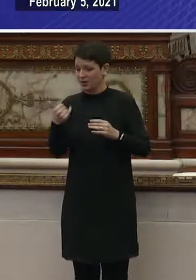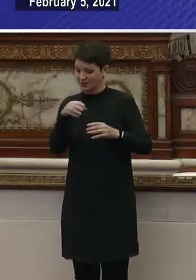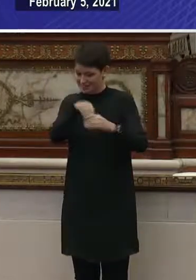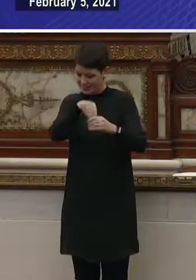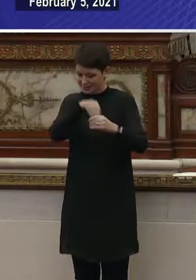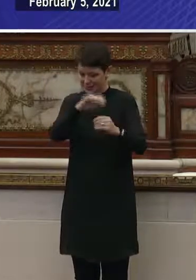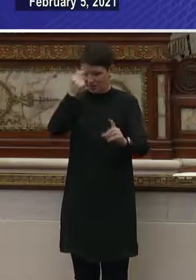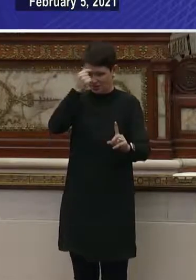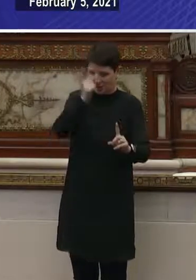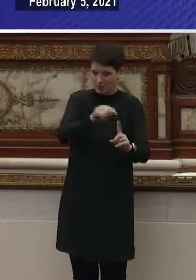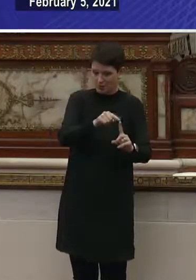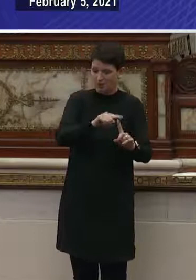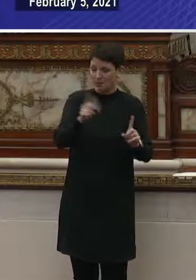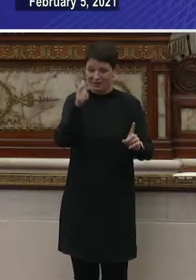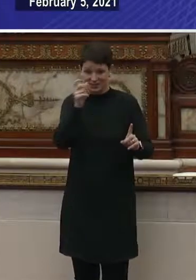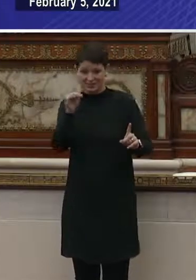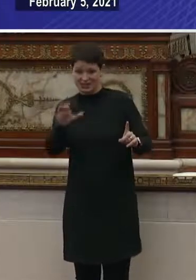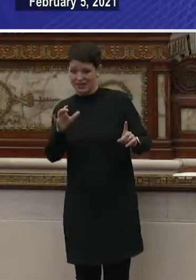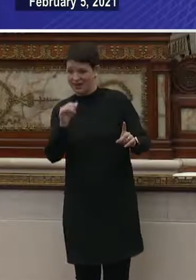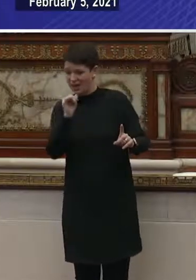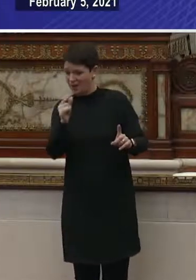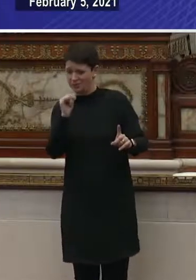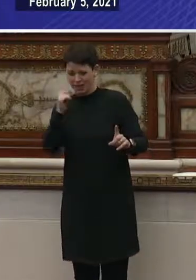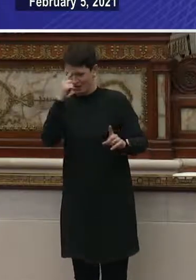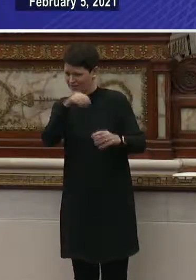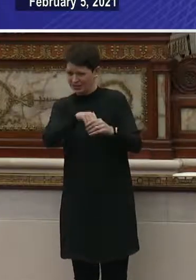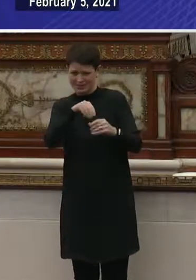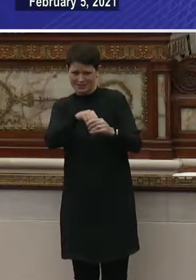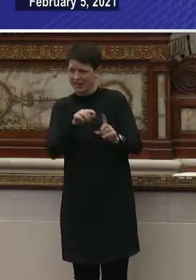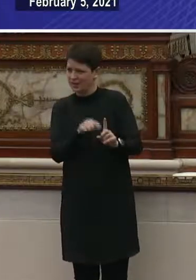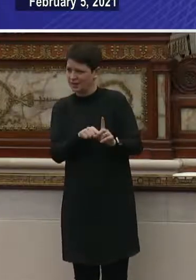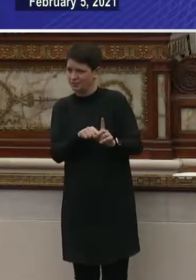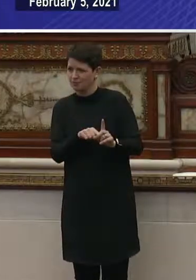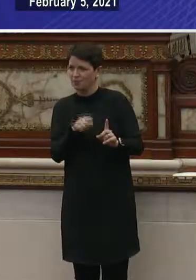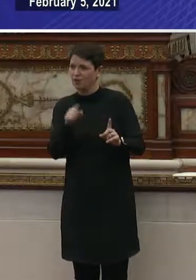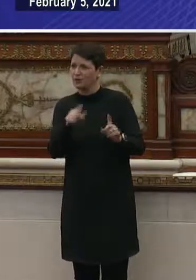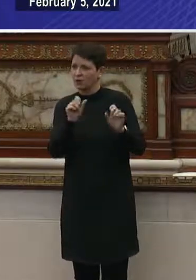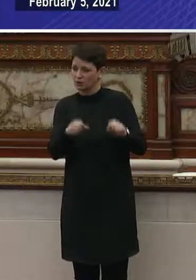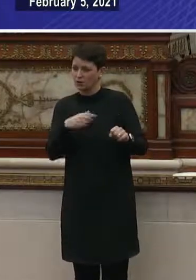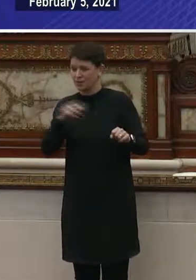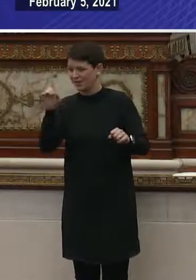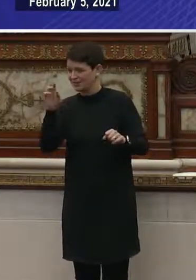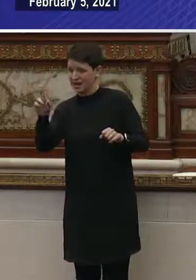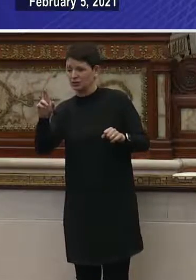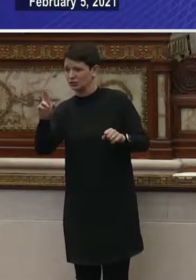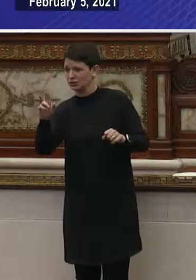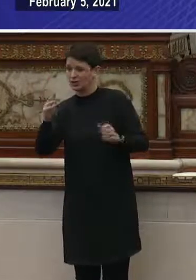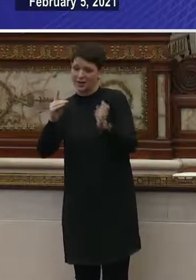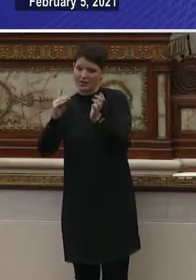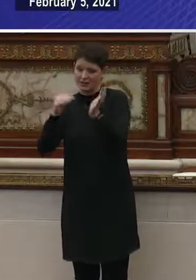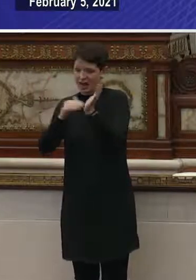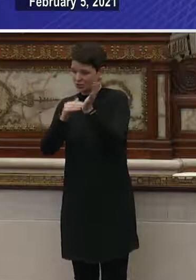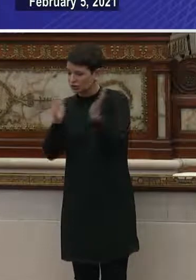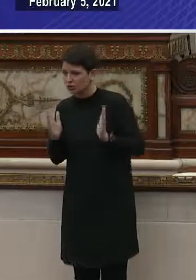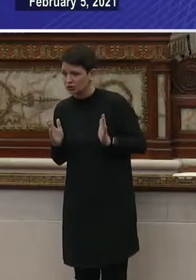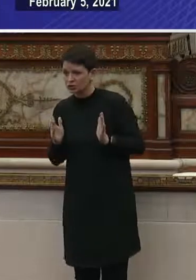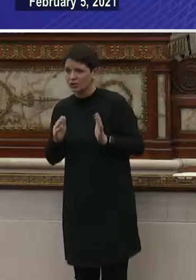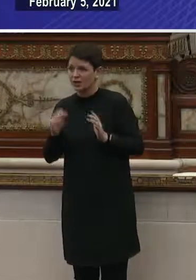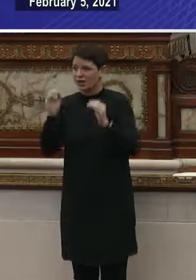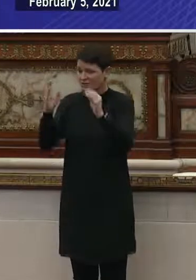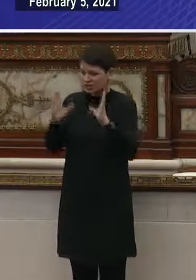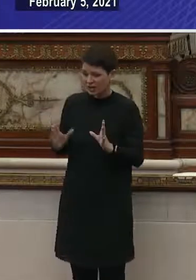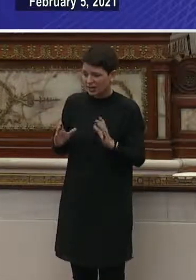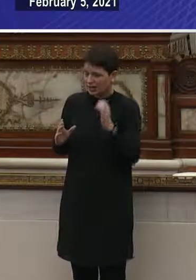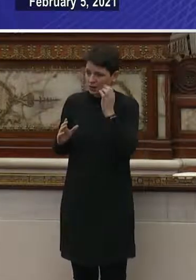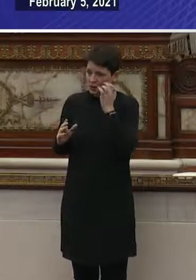inside the government. But listen, Doc, I'm not even just thinking inside. There could have been a doctor, a physician. There could have been an educator.